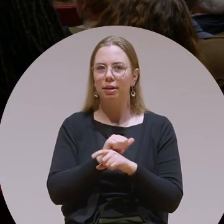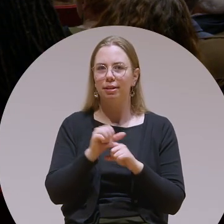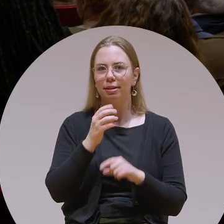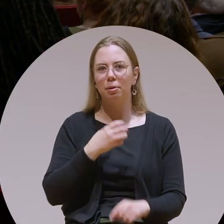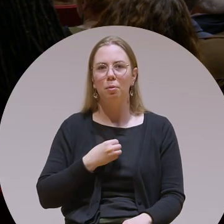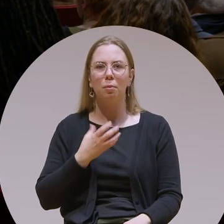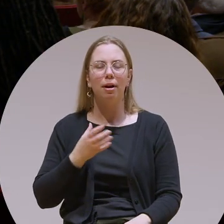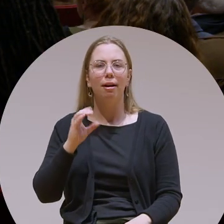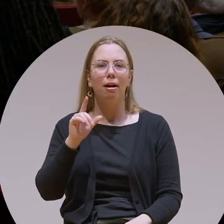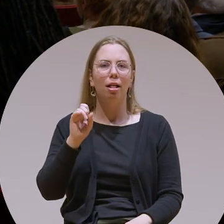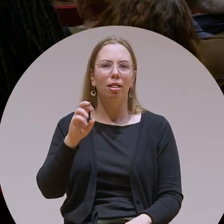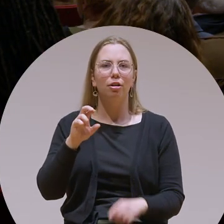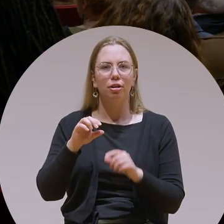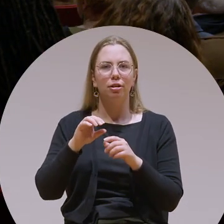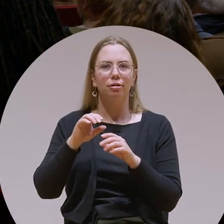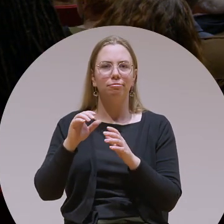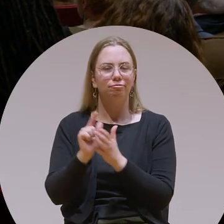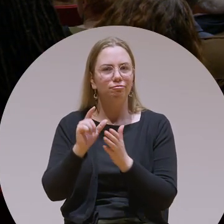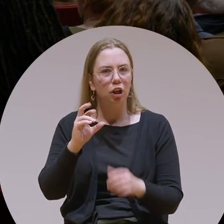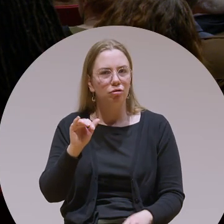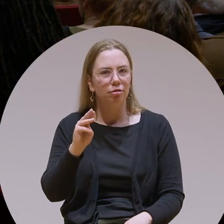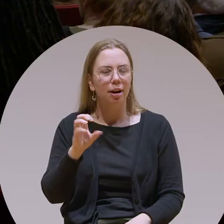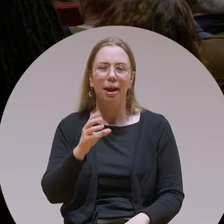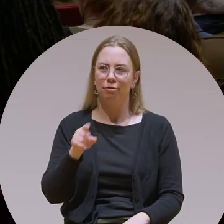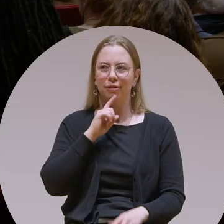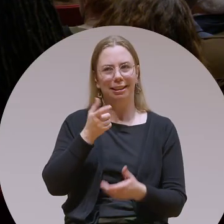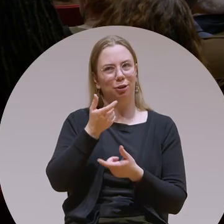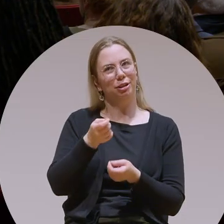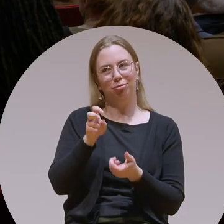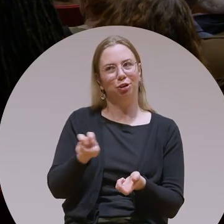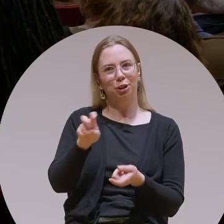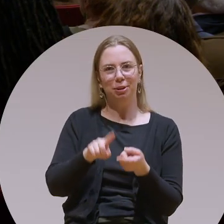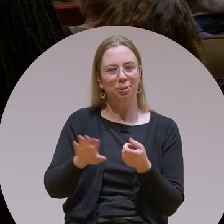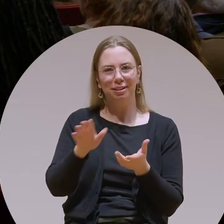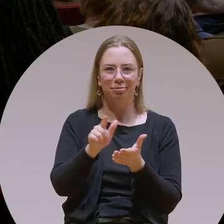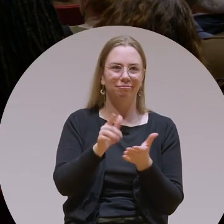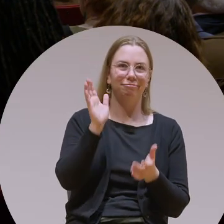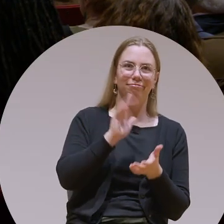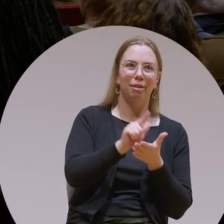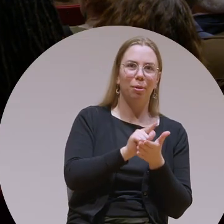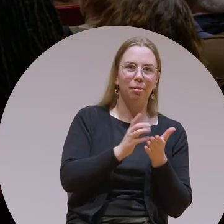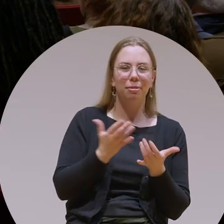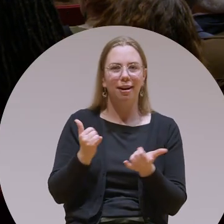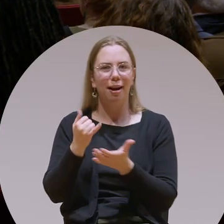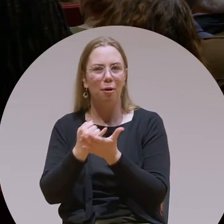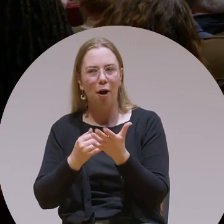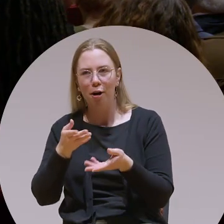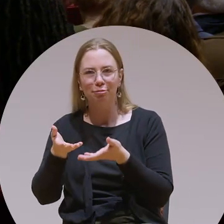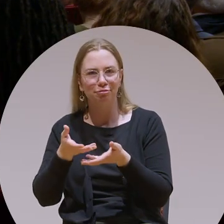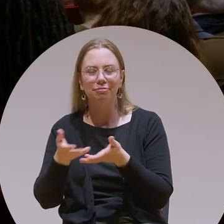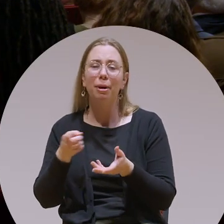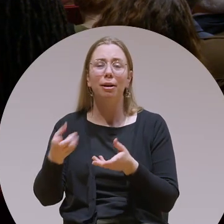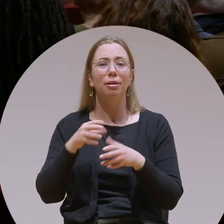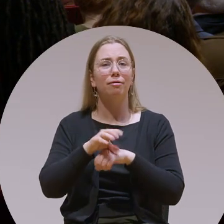crime. This is a really interesting trip to where he is today. He was vice chairman of Sotheby's North America